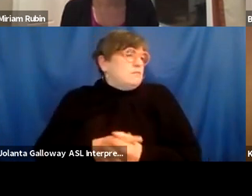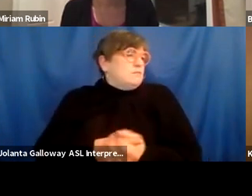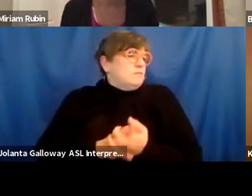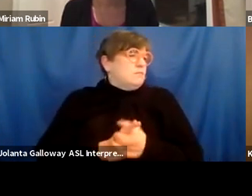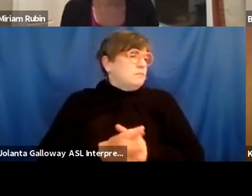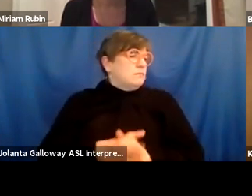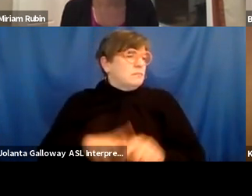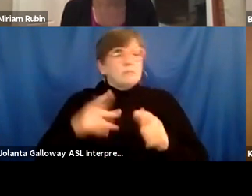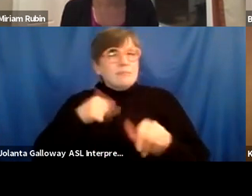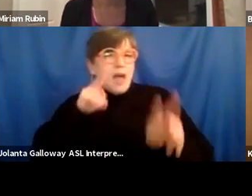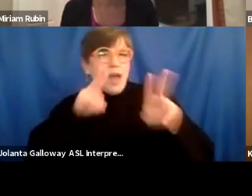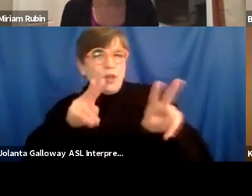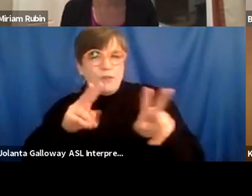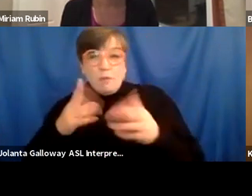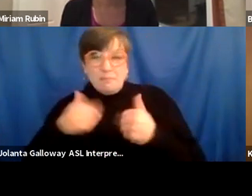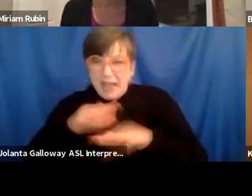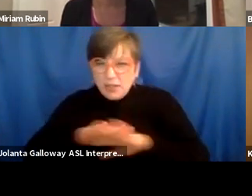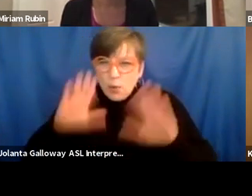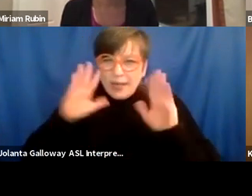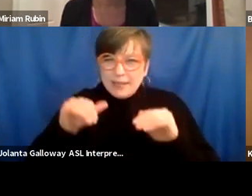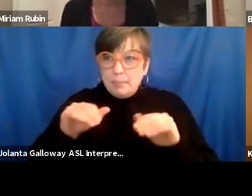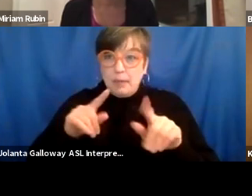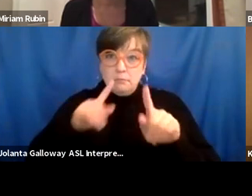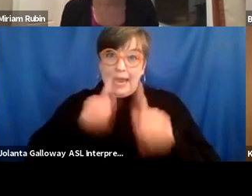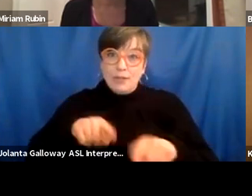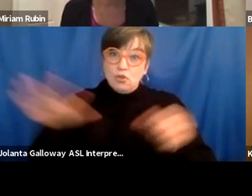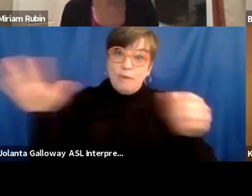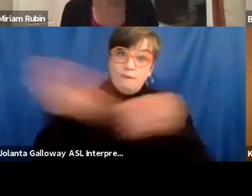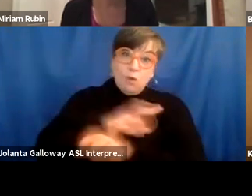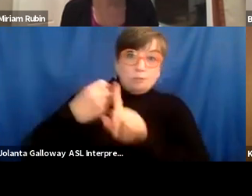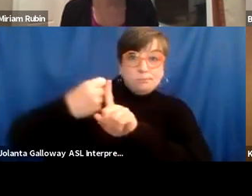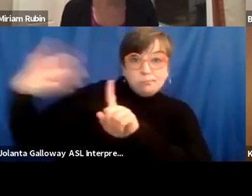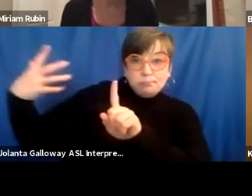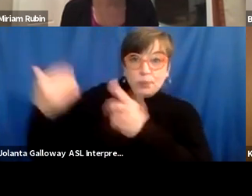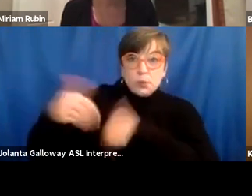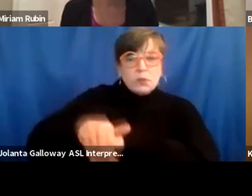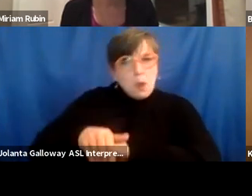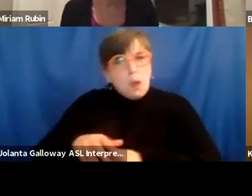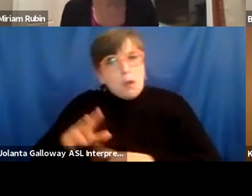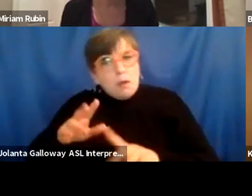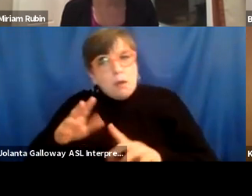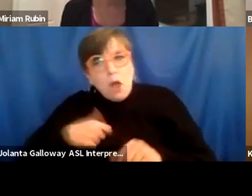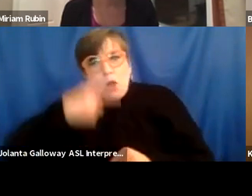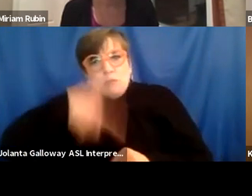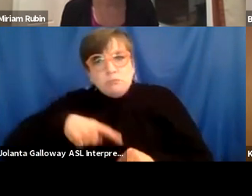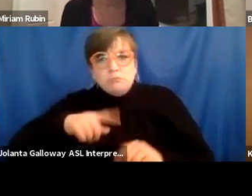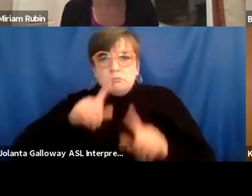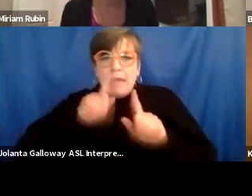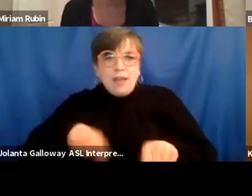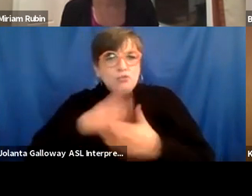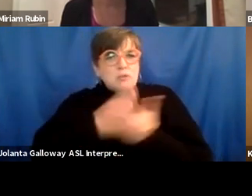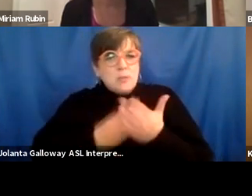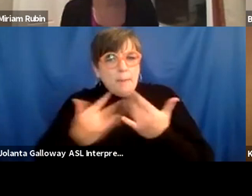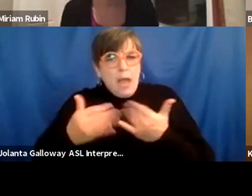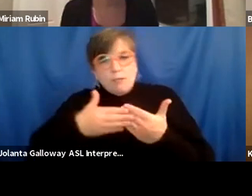and I look forward to it. I don't expect it to be answered in full tonight. I look forward to exploring this question over the next 2 months. But in